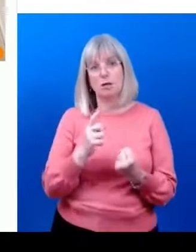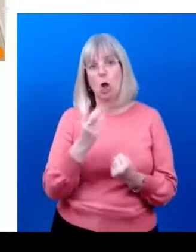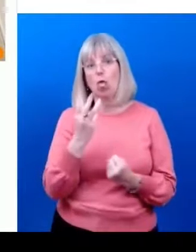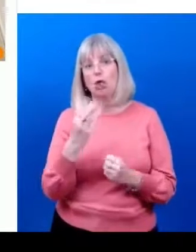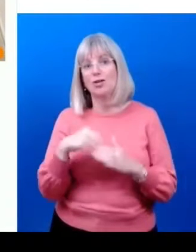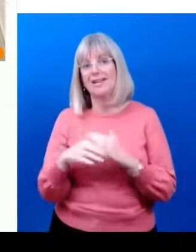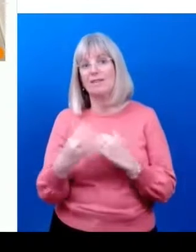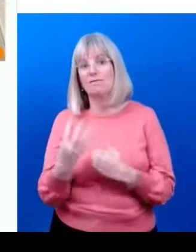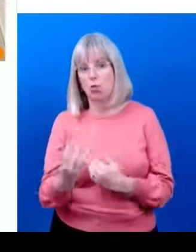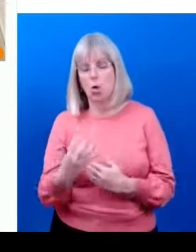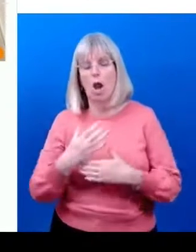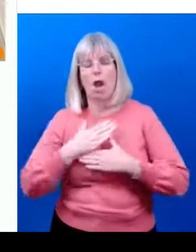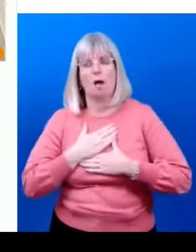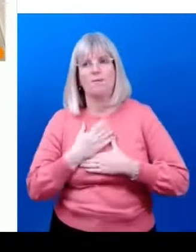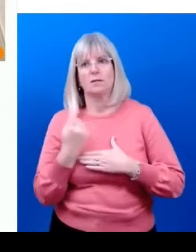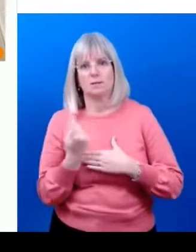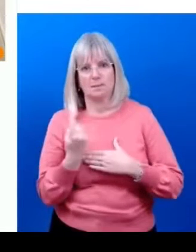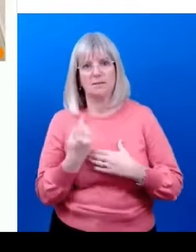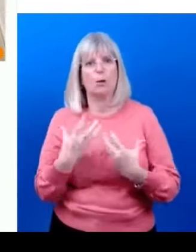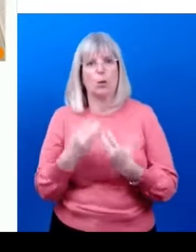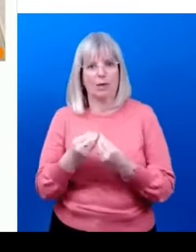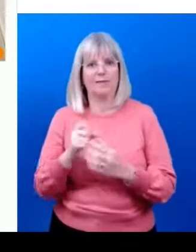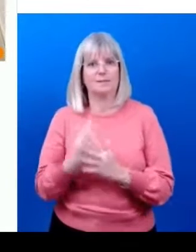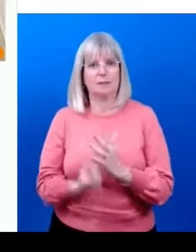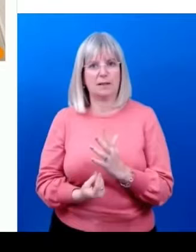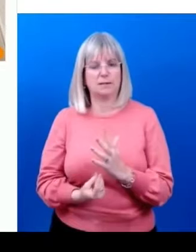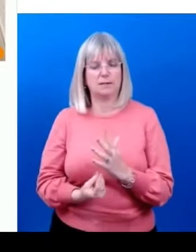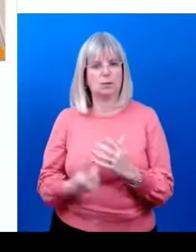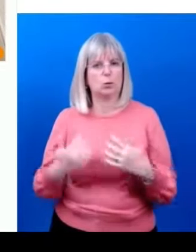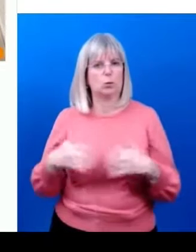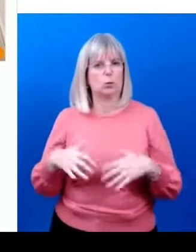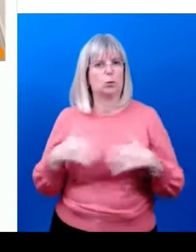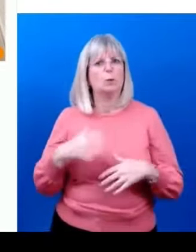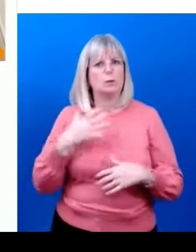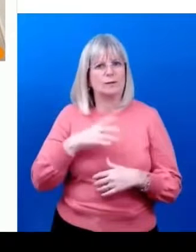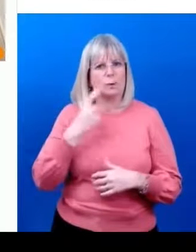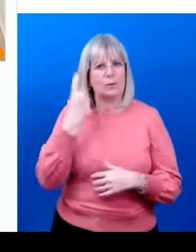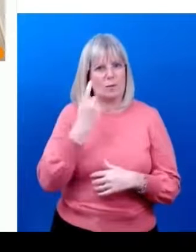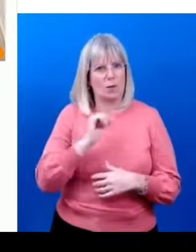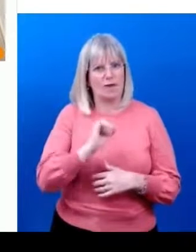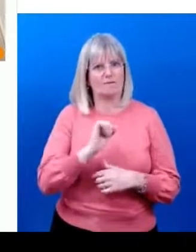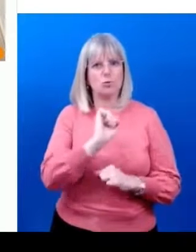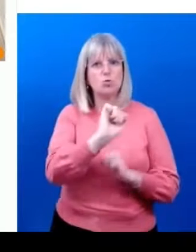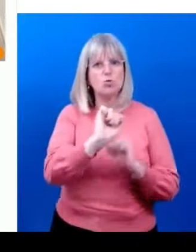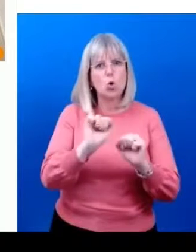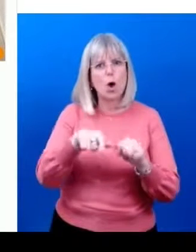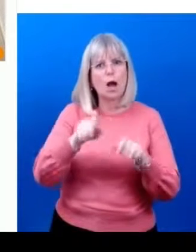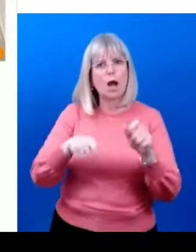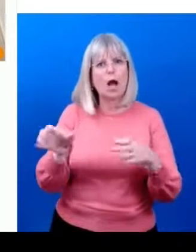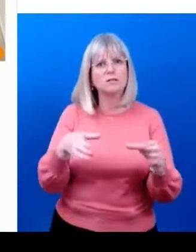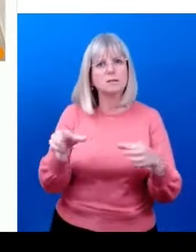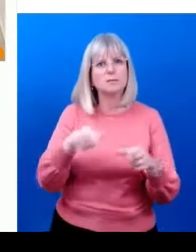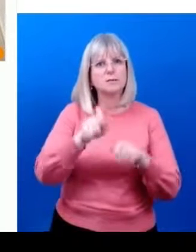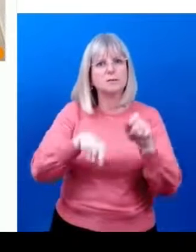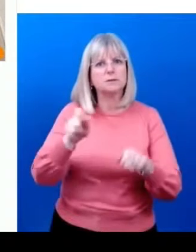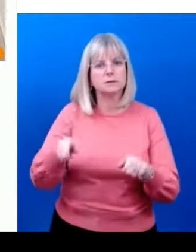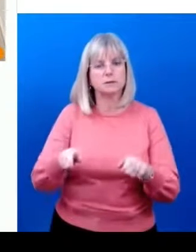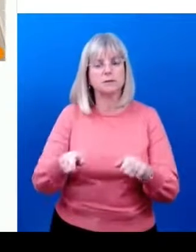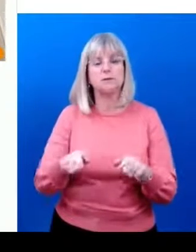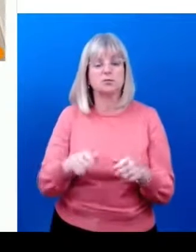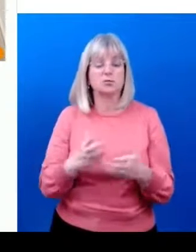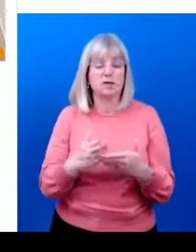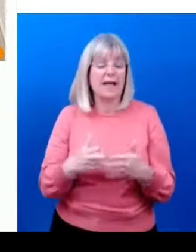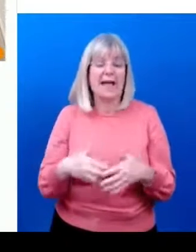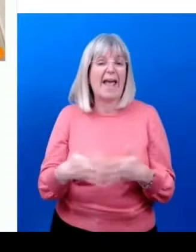need to start thinking about that for your consumers. So, and I would say that I would, anything without captions, I just swipe